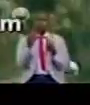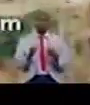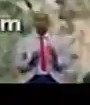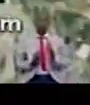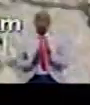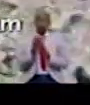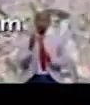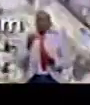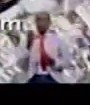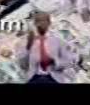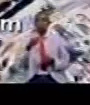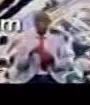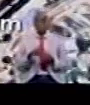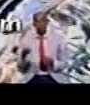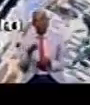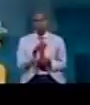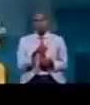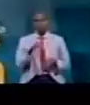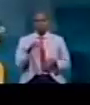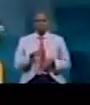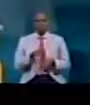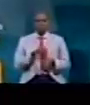Amen.